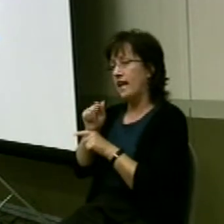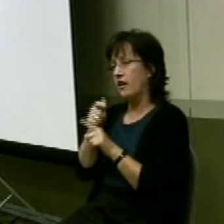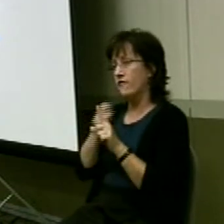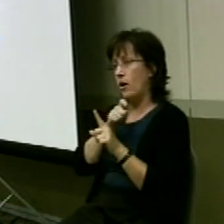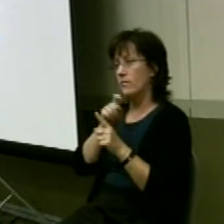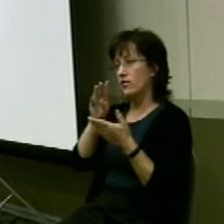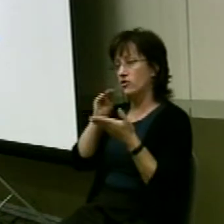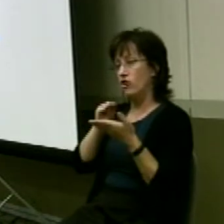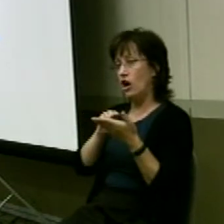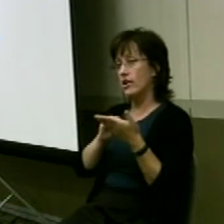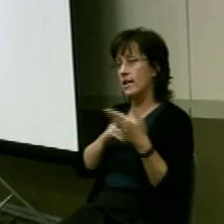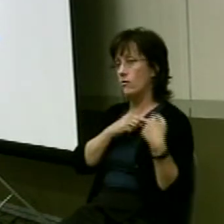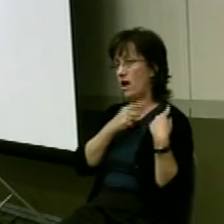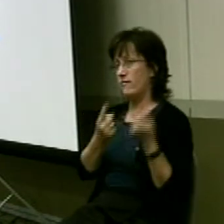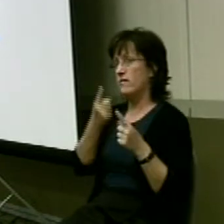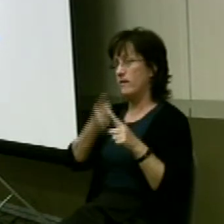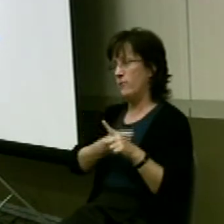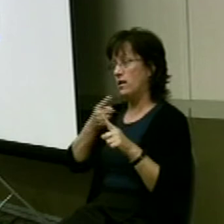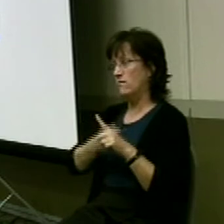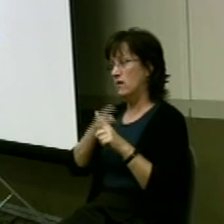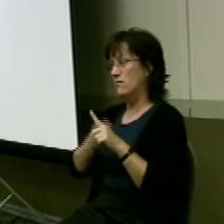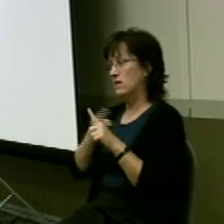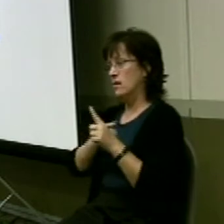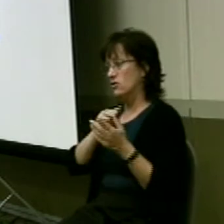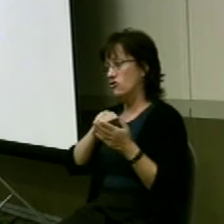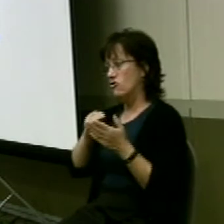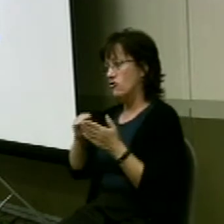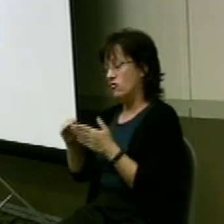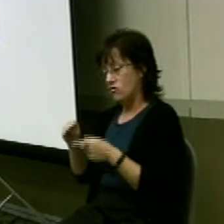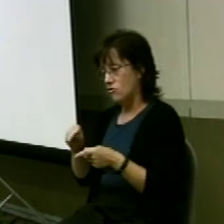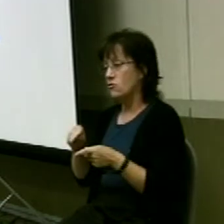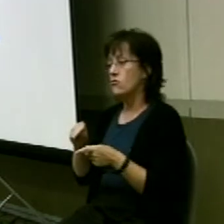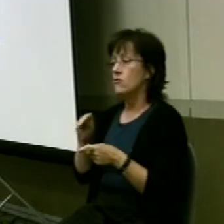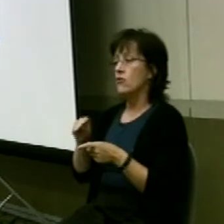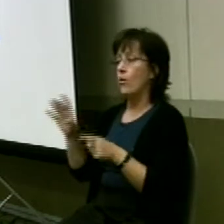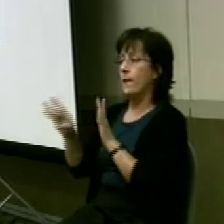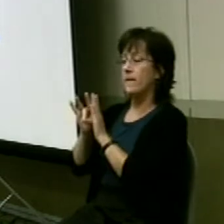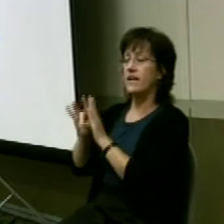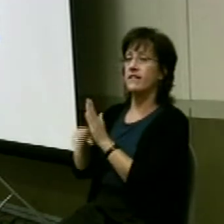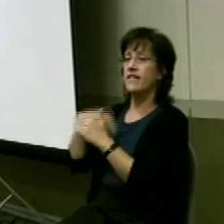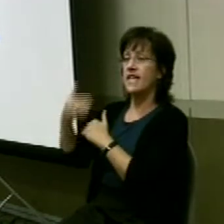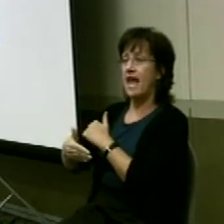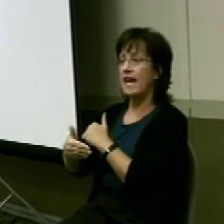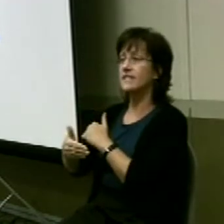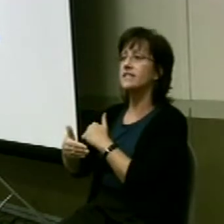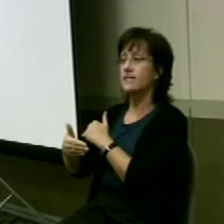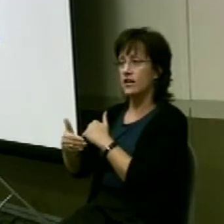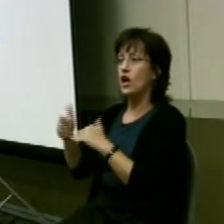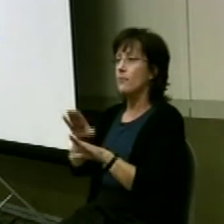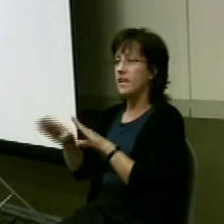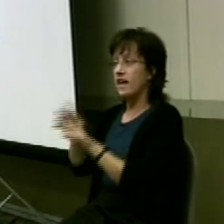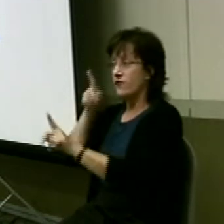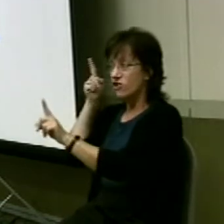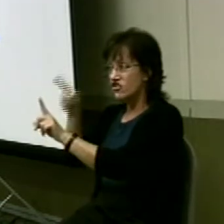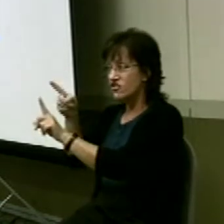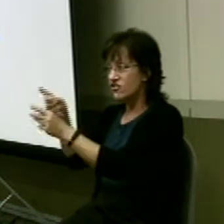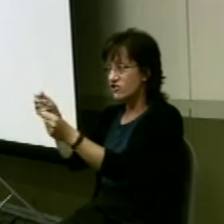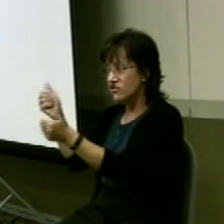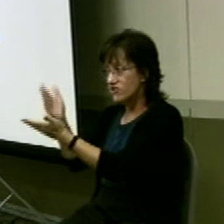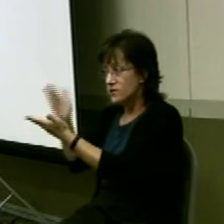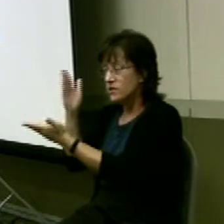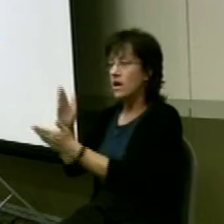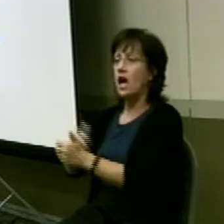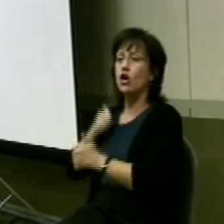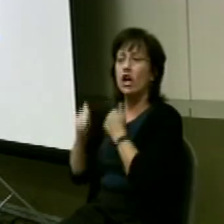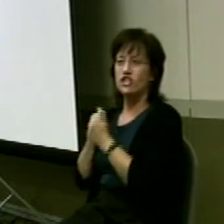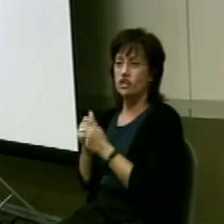using our data from the charting that we'd been doing for months and months and months, we picked our new behavior that we wanted to